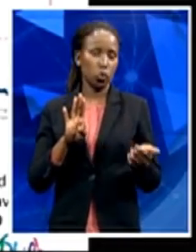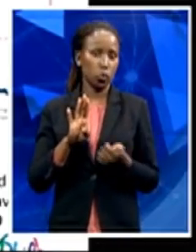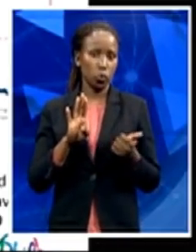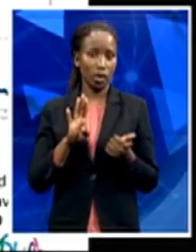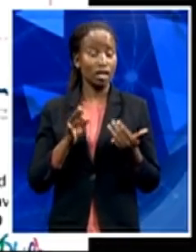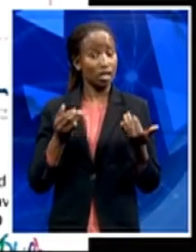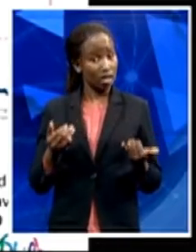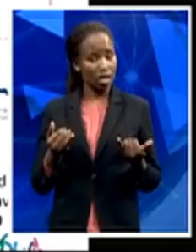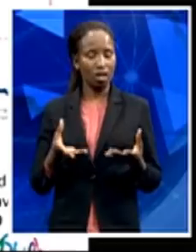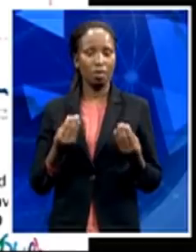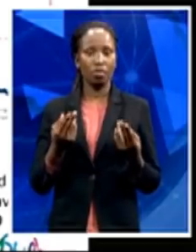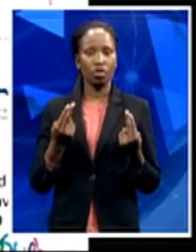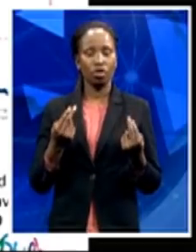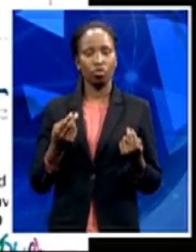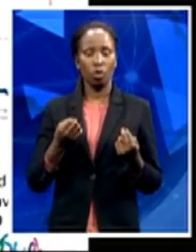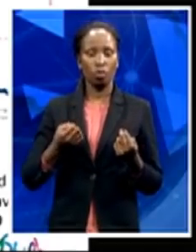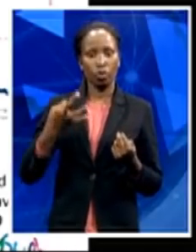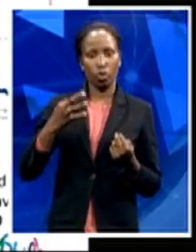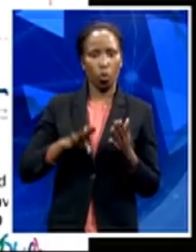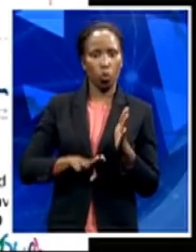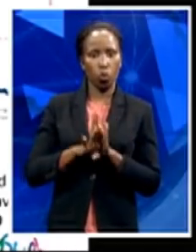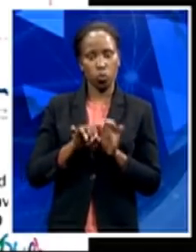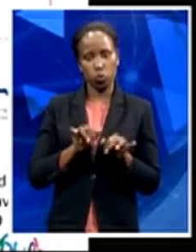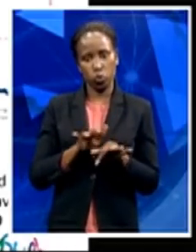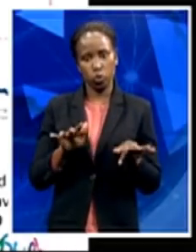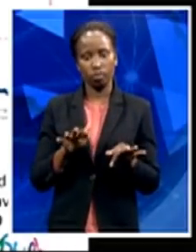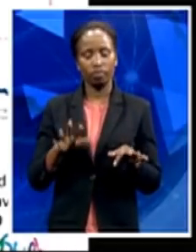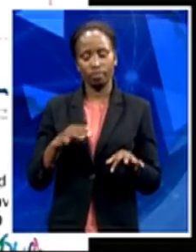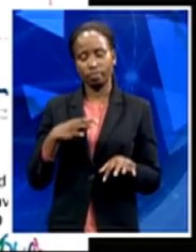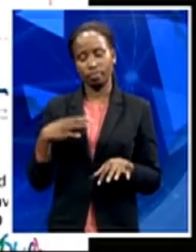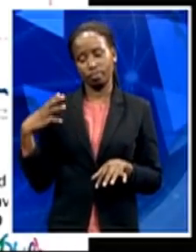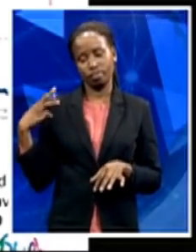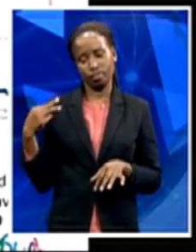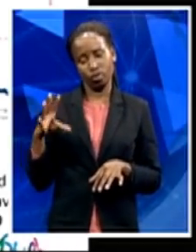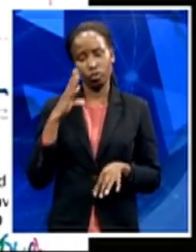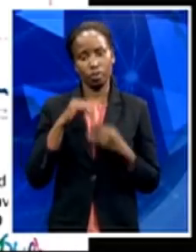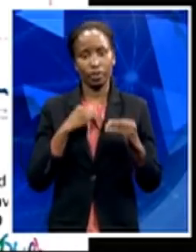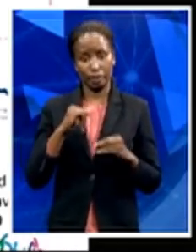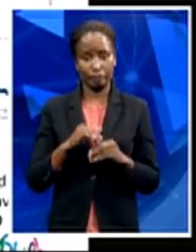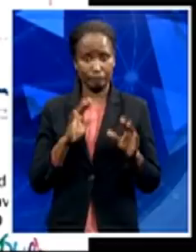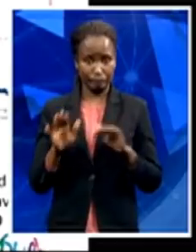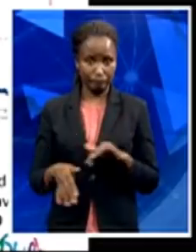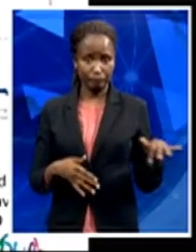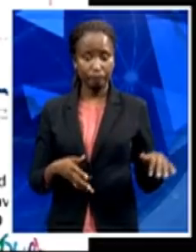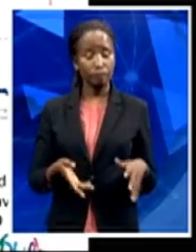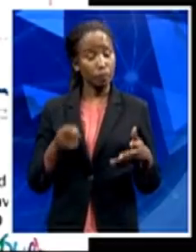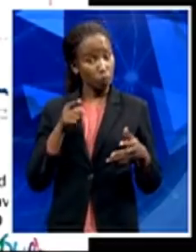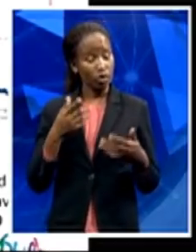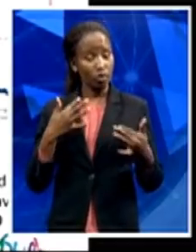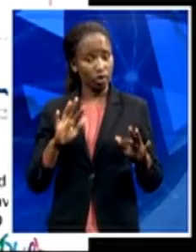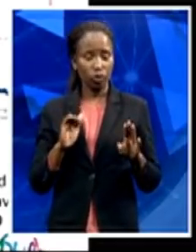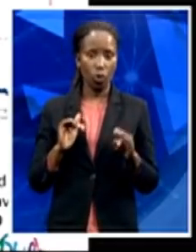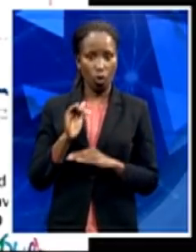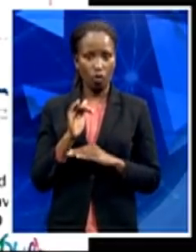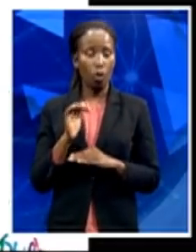threshold, which the minister had spoken to. We crossed this new wave threshold on the 10th of June